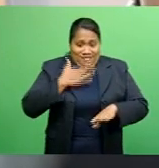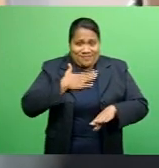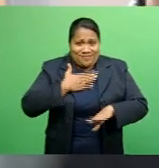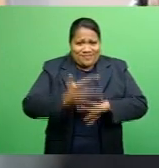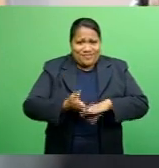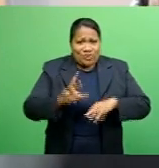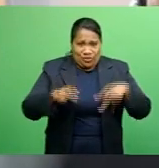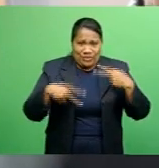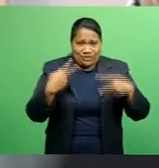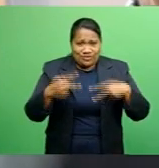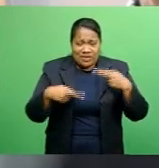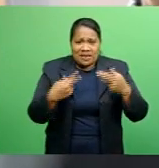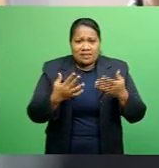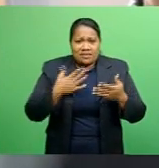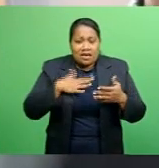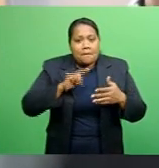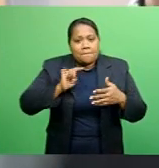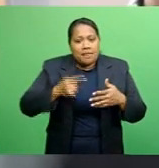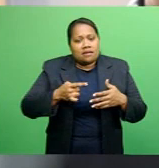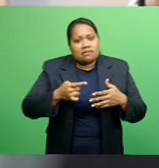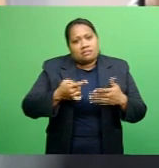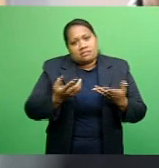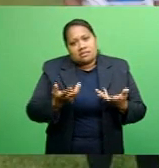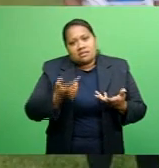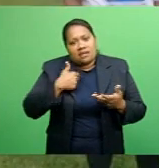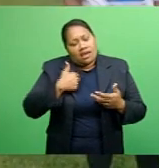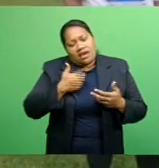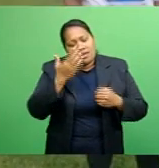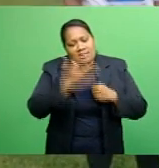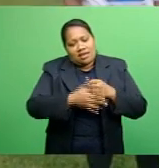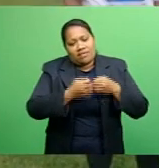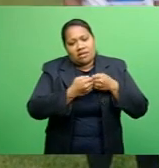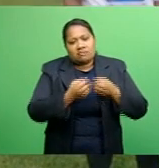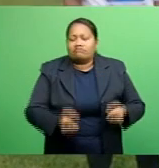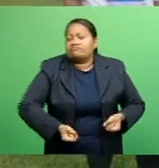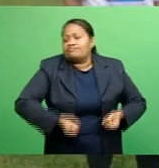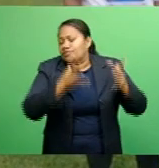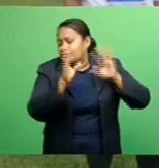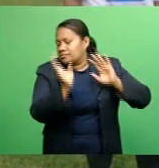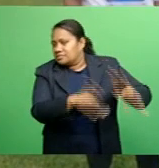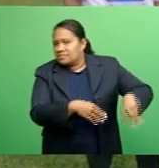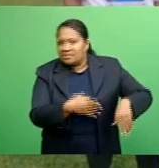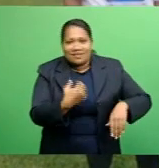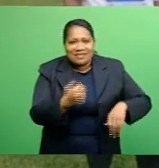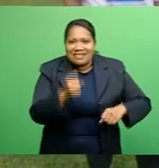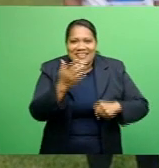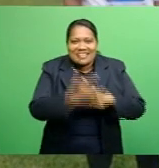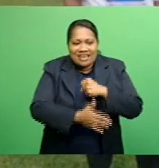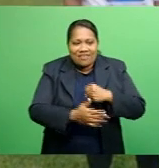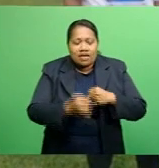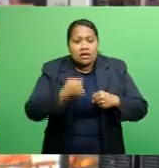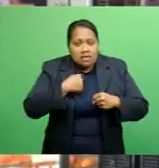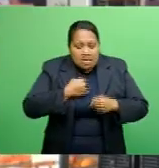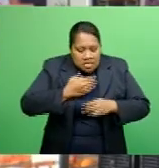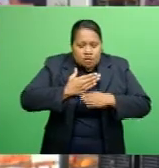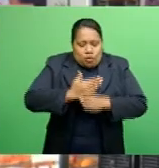but I never lost my determination and passion. I worked to achieve my